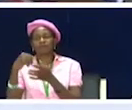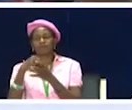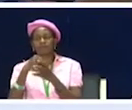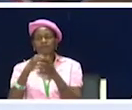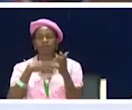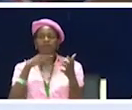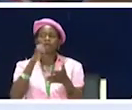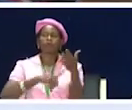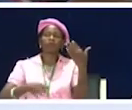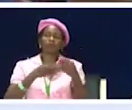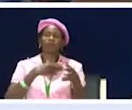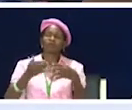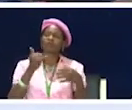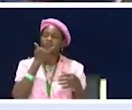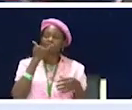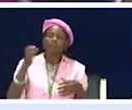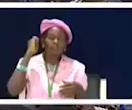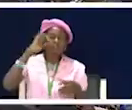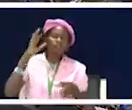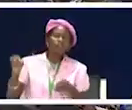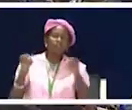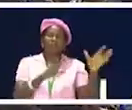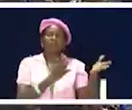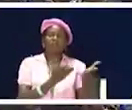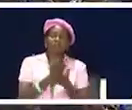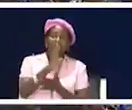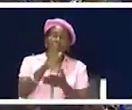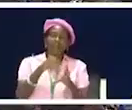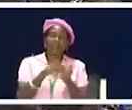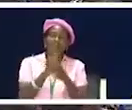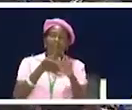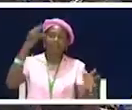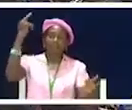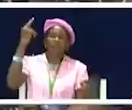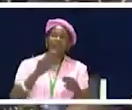And whatever is wrong there, it will put it right.